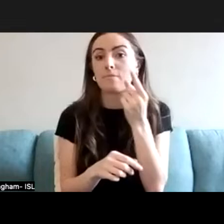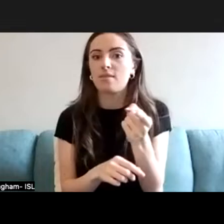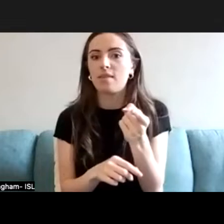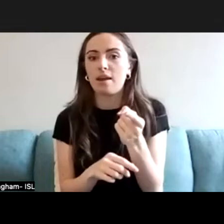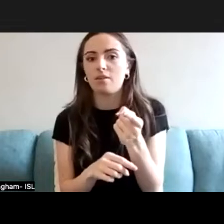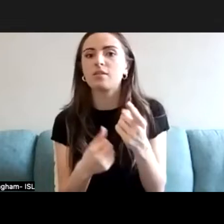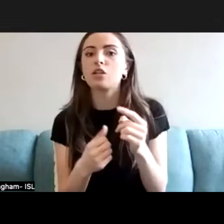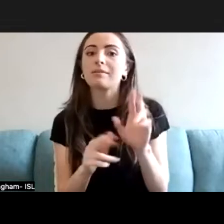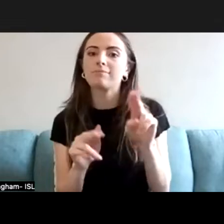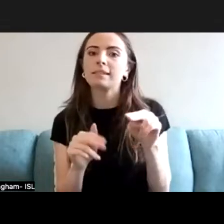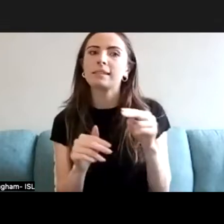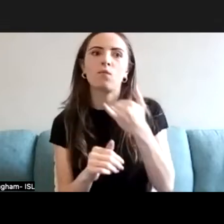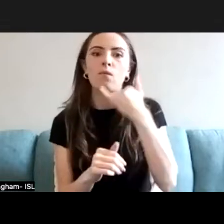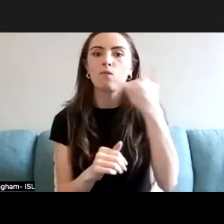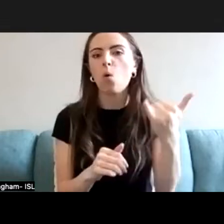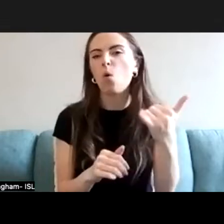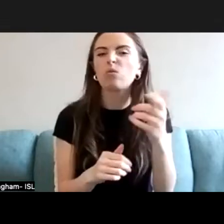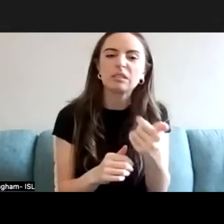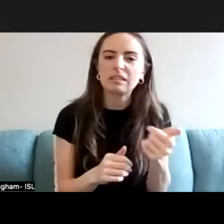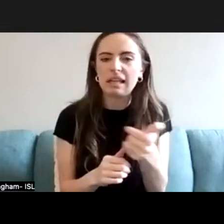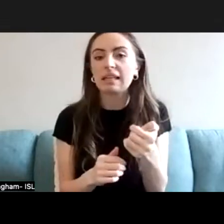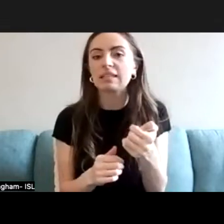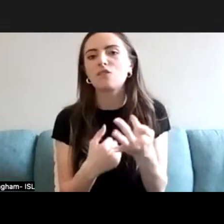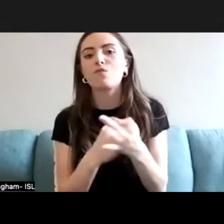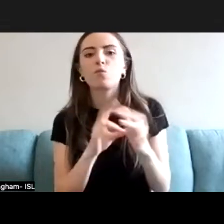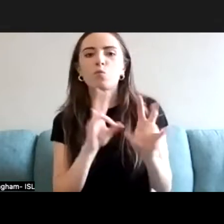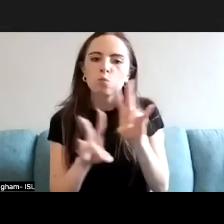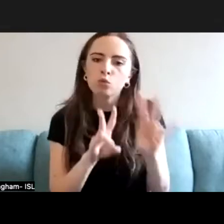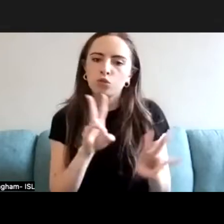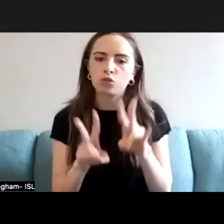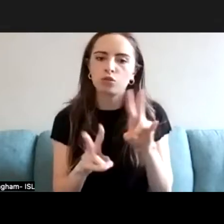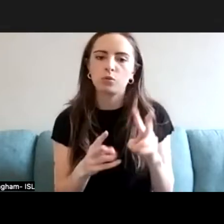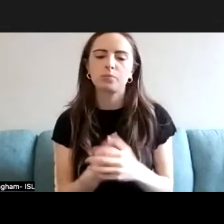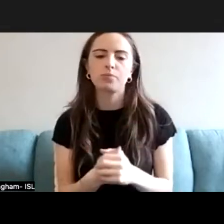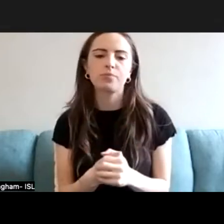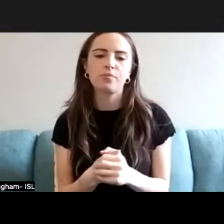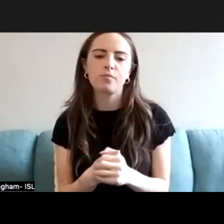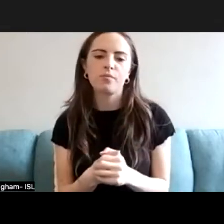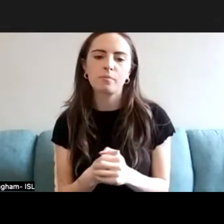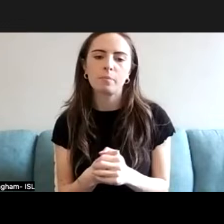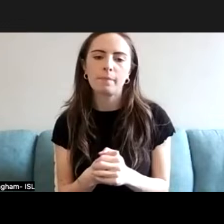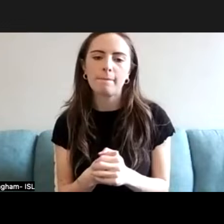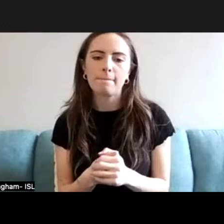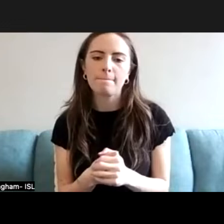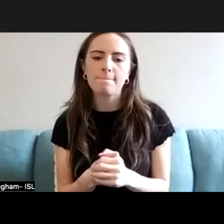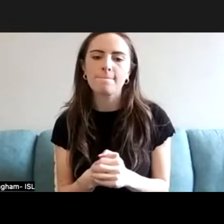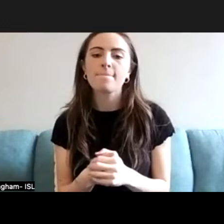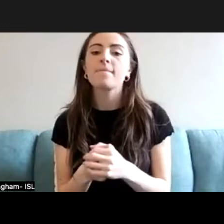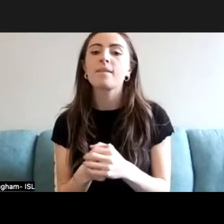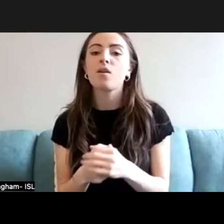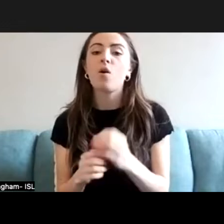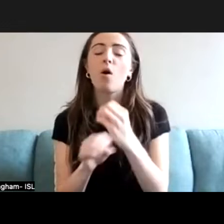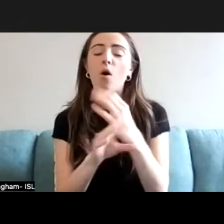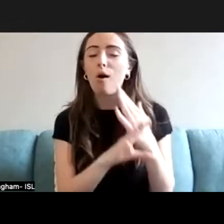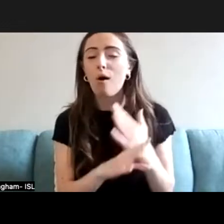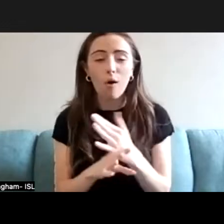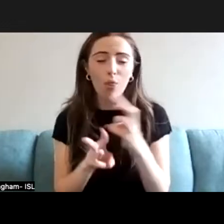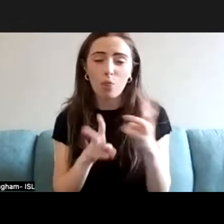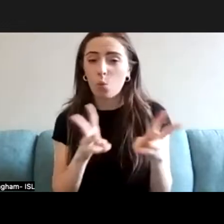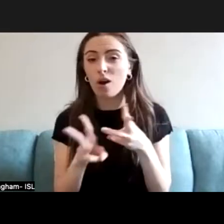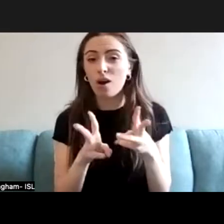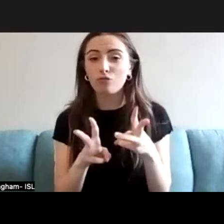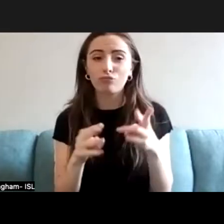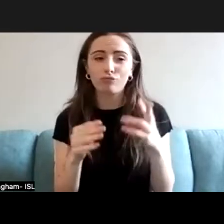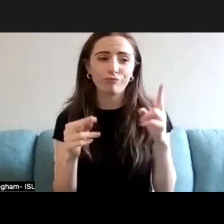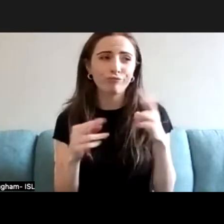www.employersforchange.ie. And all the work we do at Employers for Change is underpinned by the social model of disabilities. So what